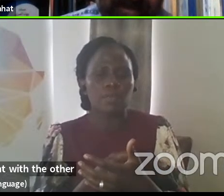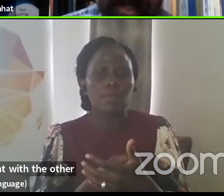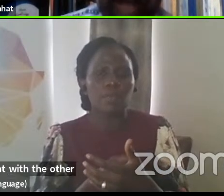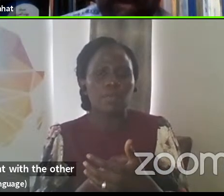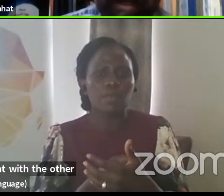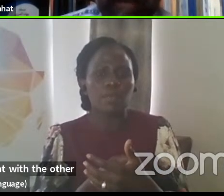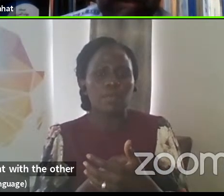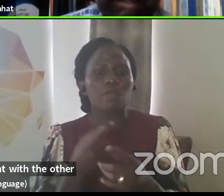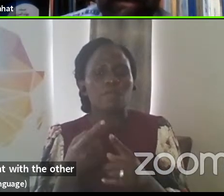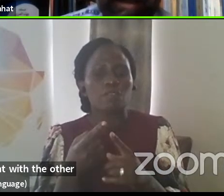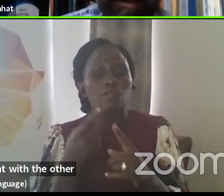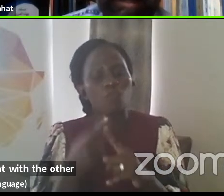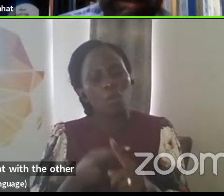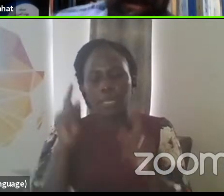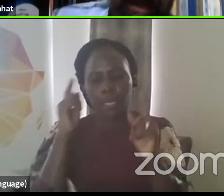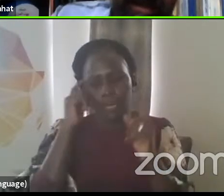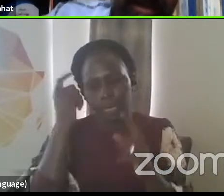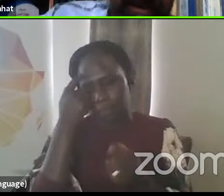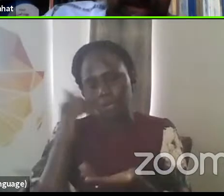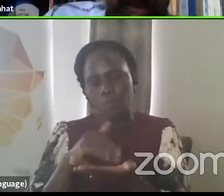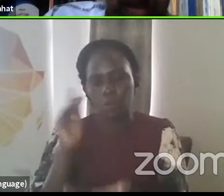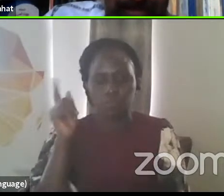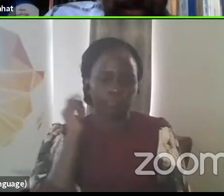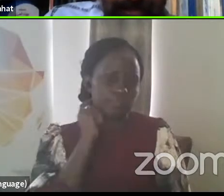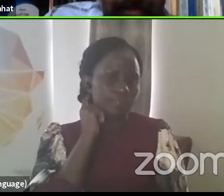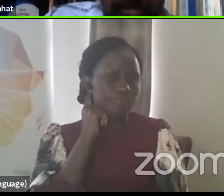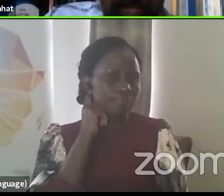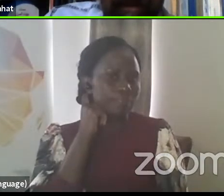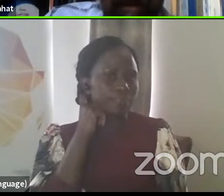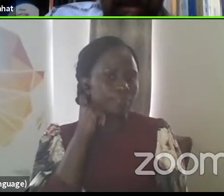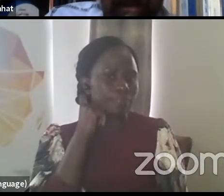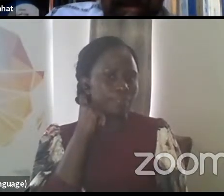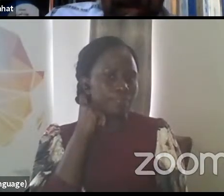the government, if we speak about the government.